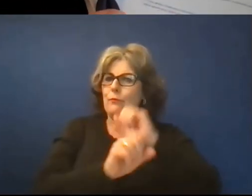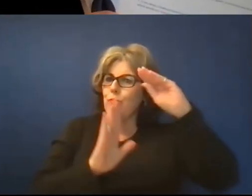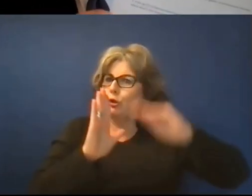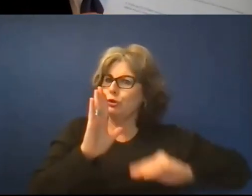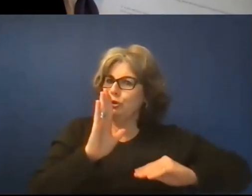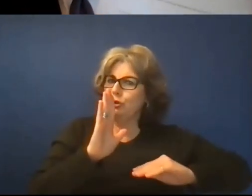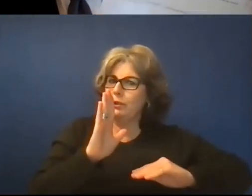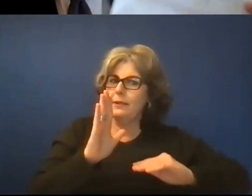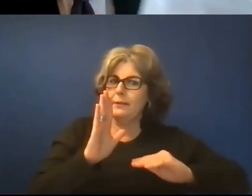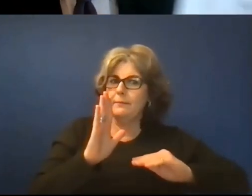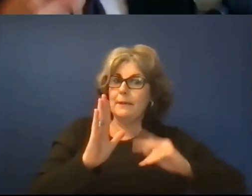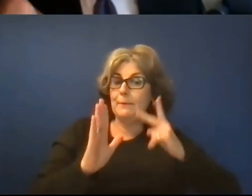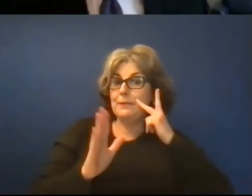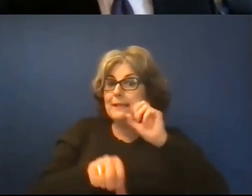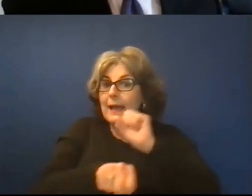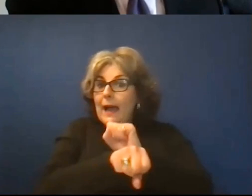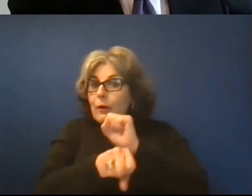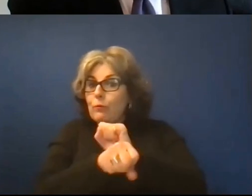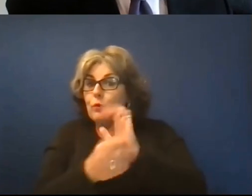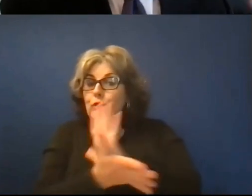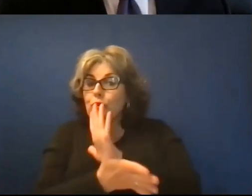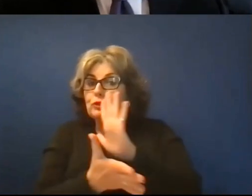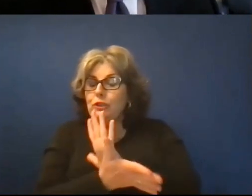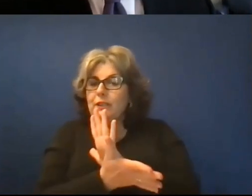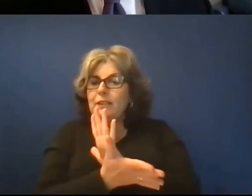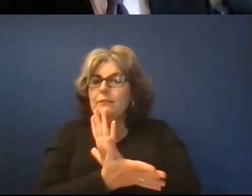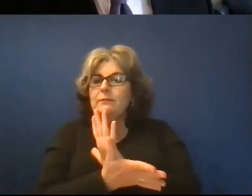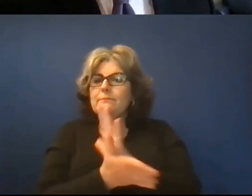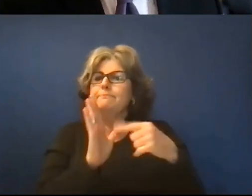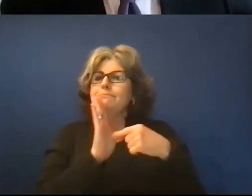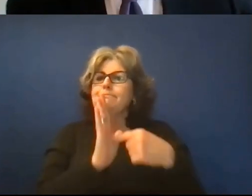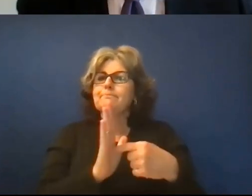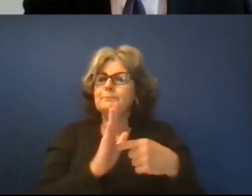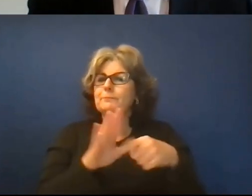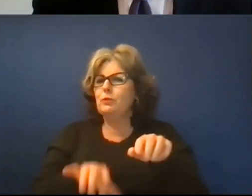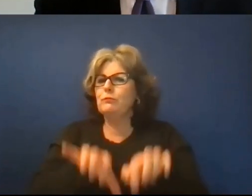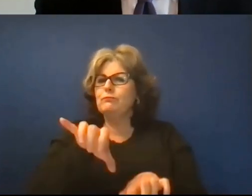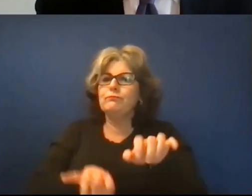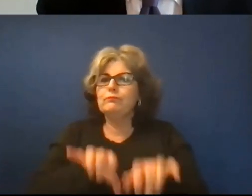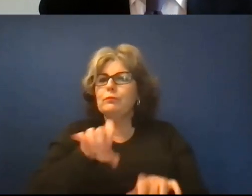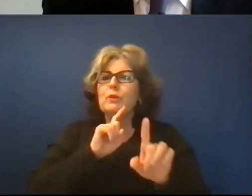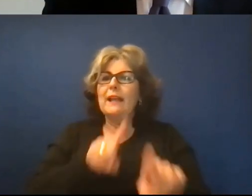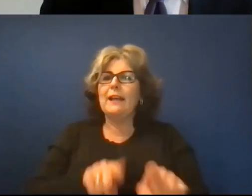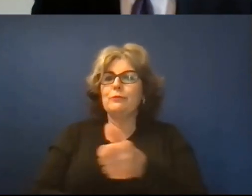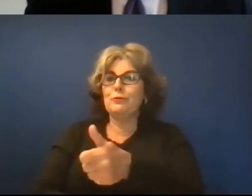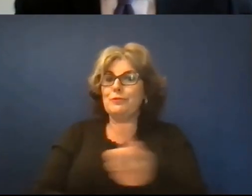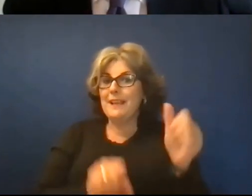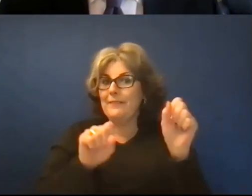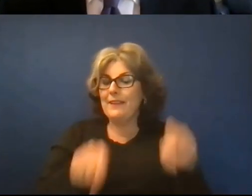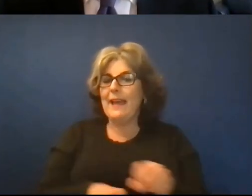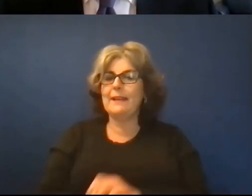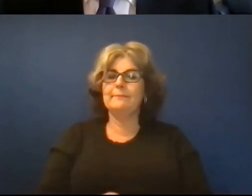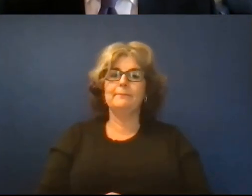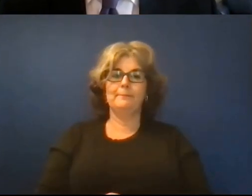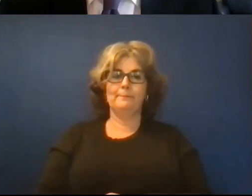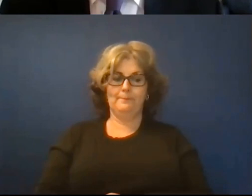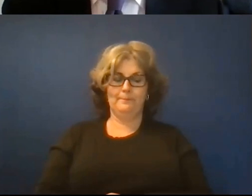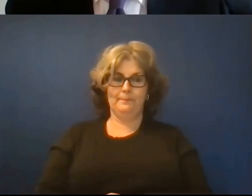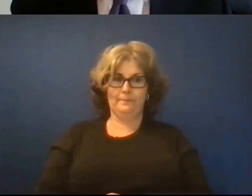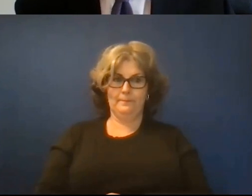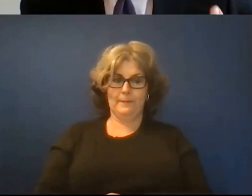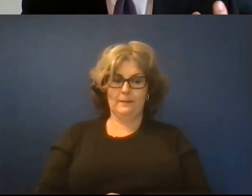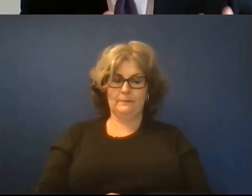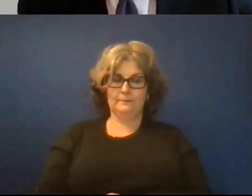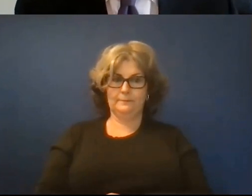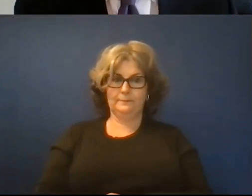Some of you may have our worksheet. If not, we'll bring the questions out during the chat, and you can answer them on your own. But the first thing that we put in the